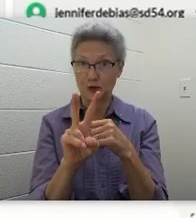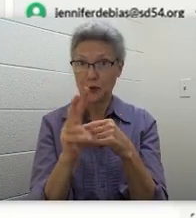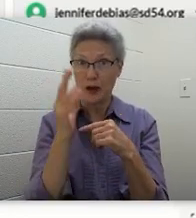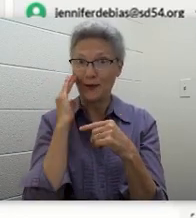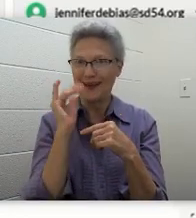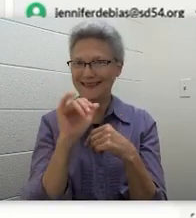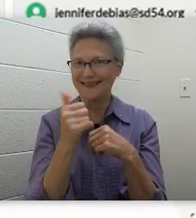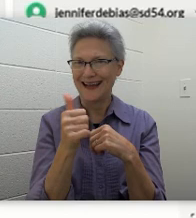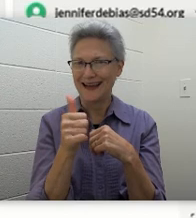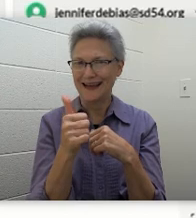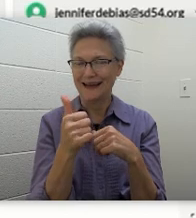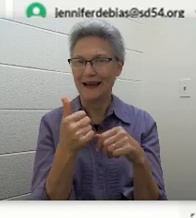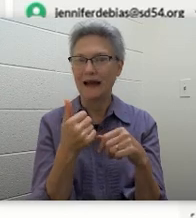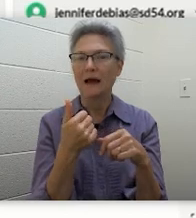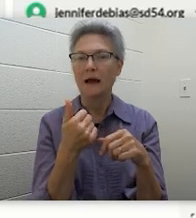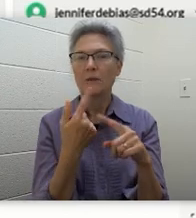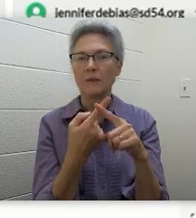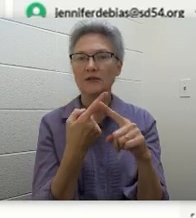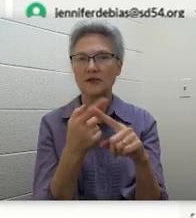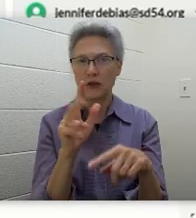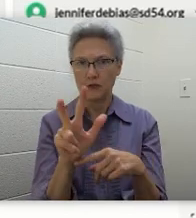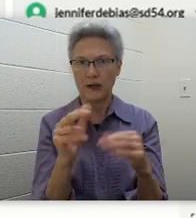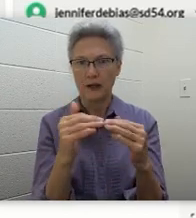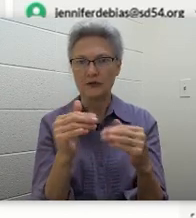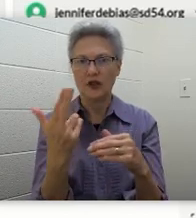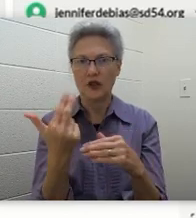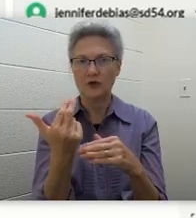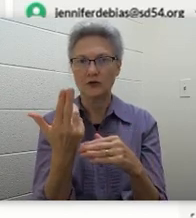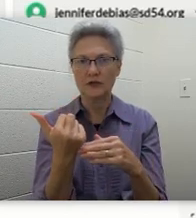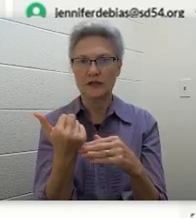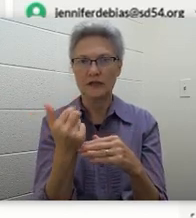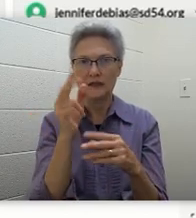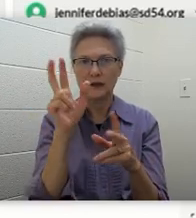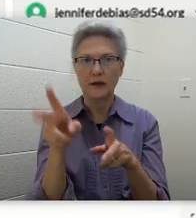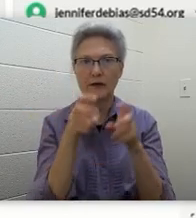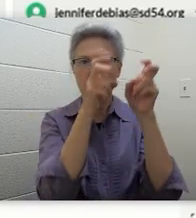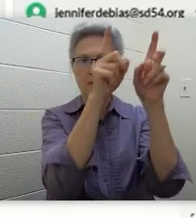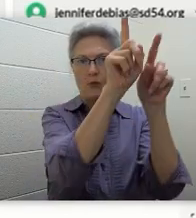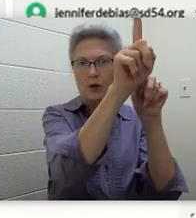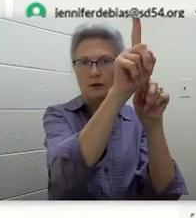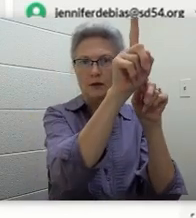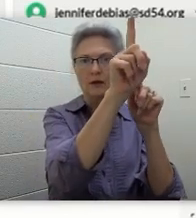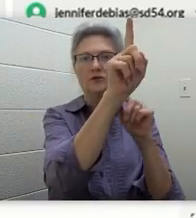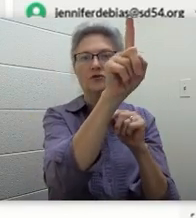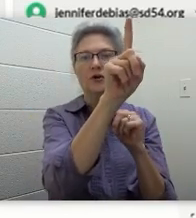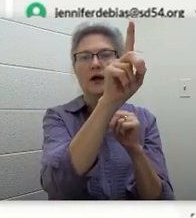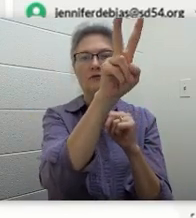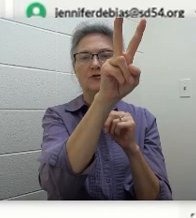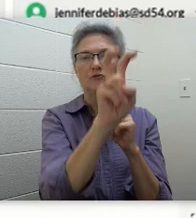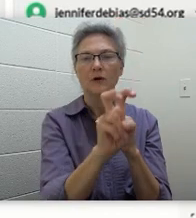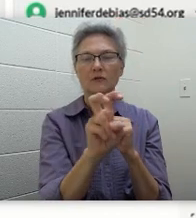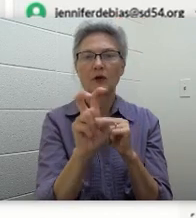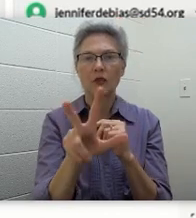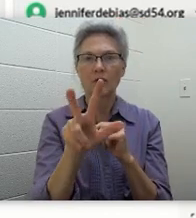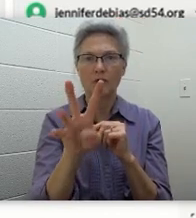is 10. 10s, right? Plus the 3 is 13. So I can do that. So now I